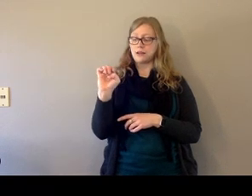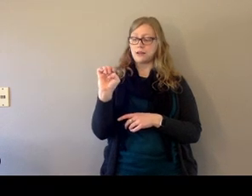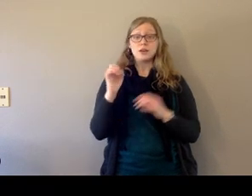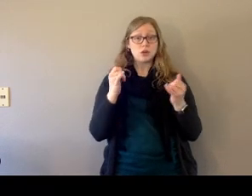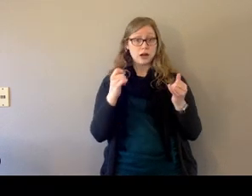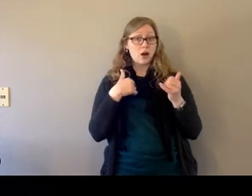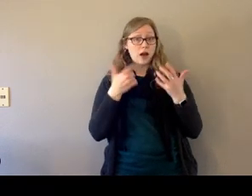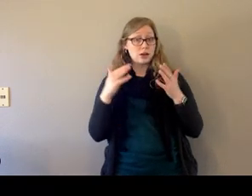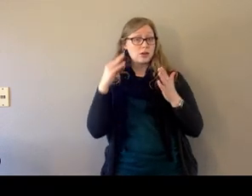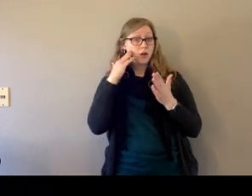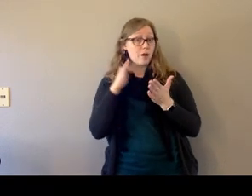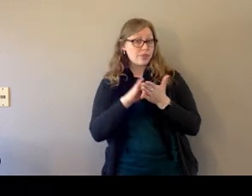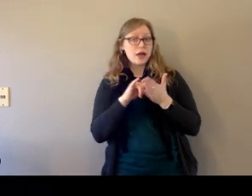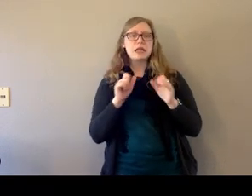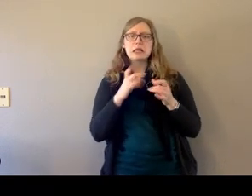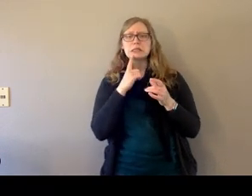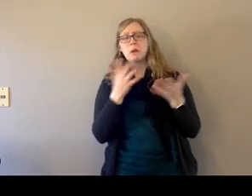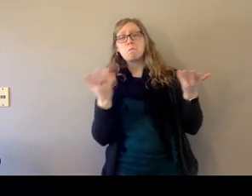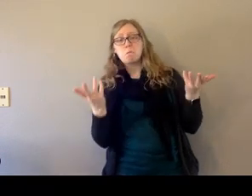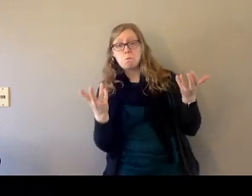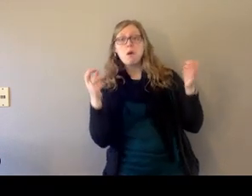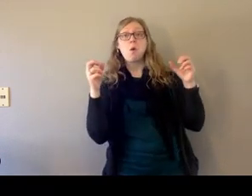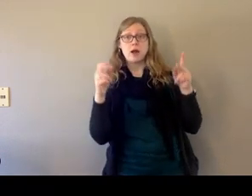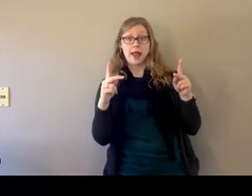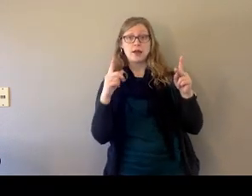can say, okay, because of that,